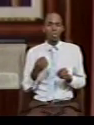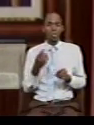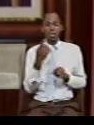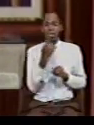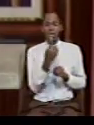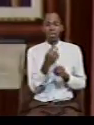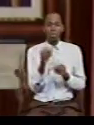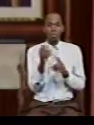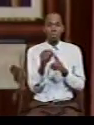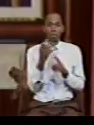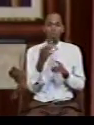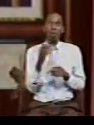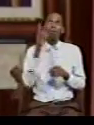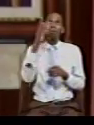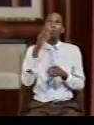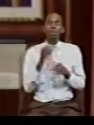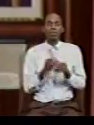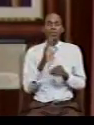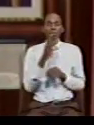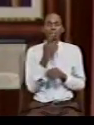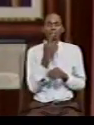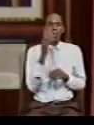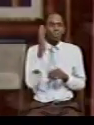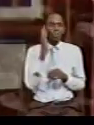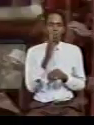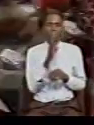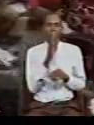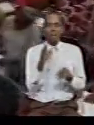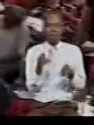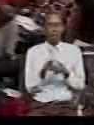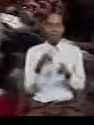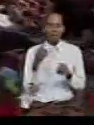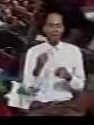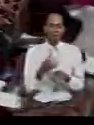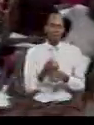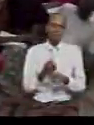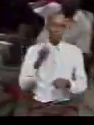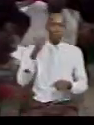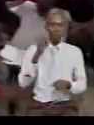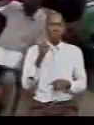word of God in your mouth will be like the sword of the Spirit.